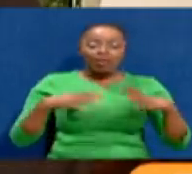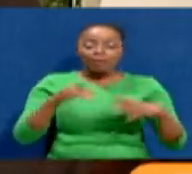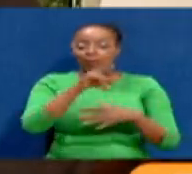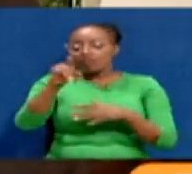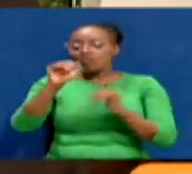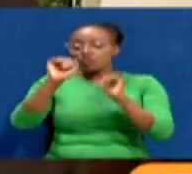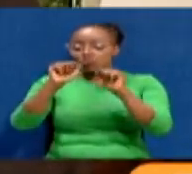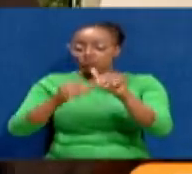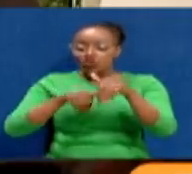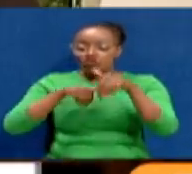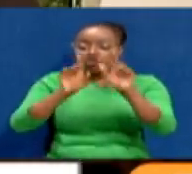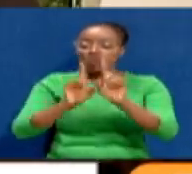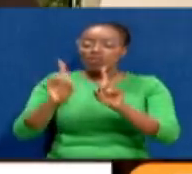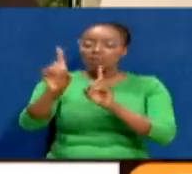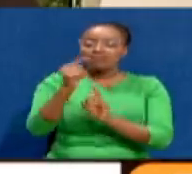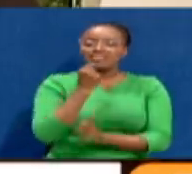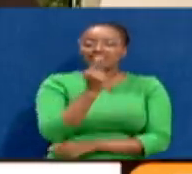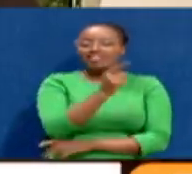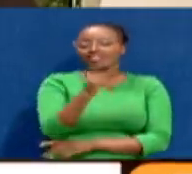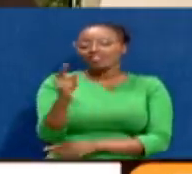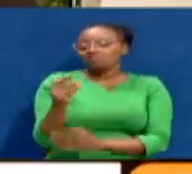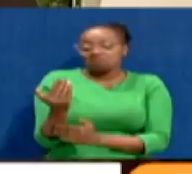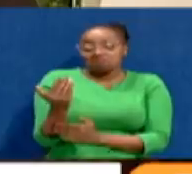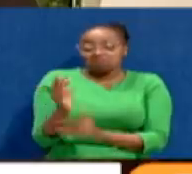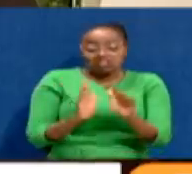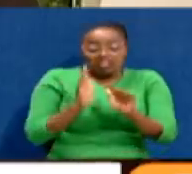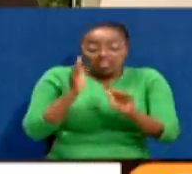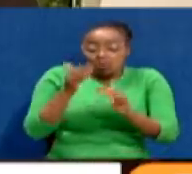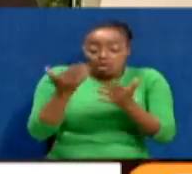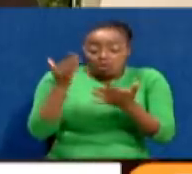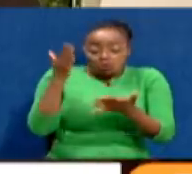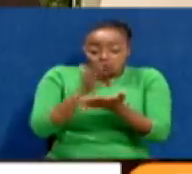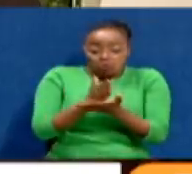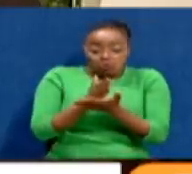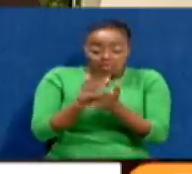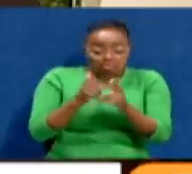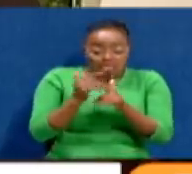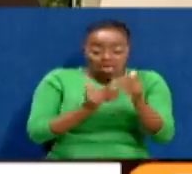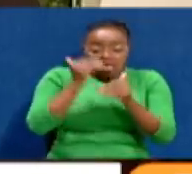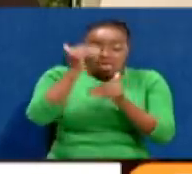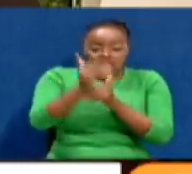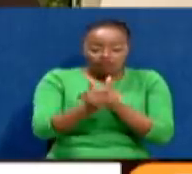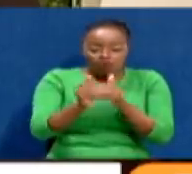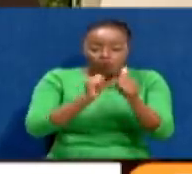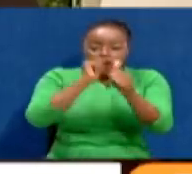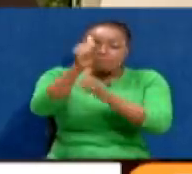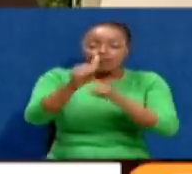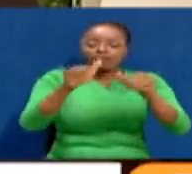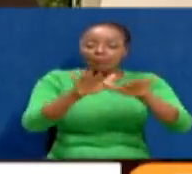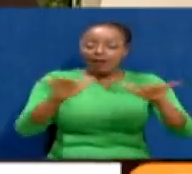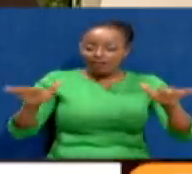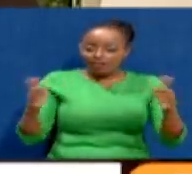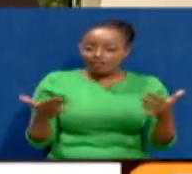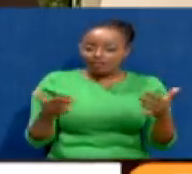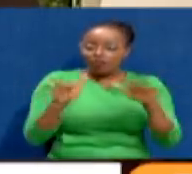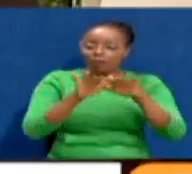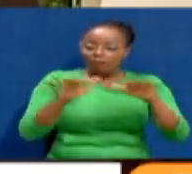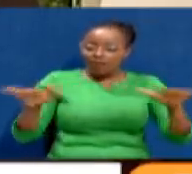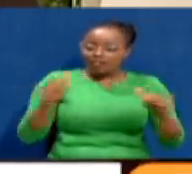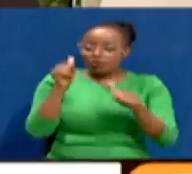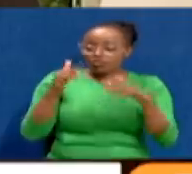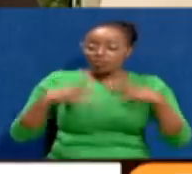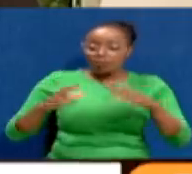are able to social distance, I will tell you, beyond the point where we stopped, we passed through a market where people